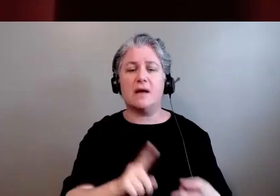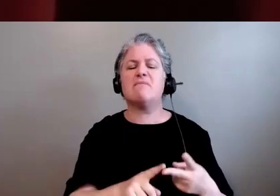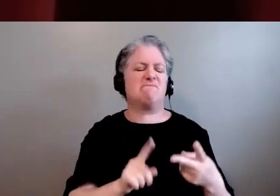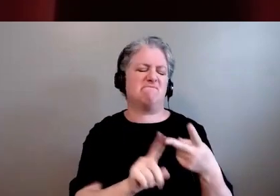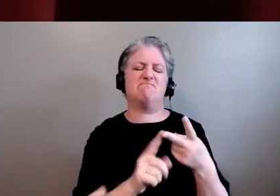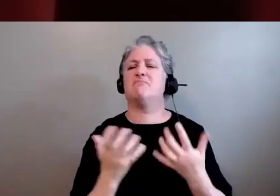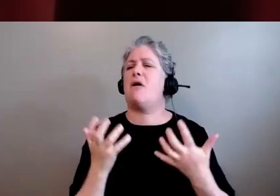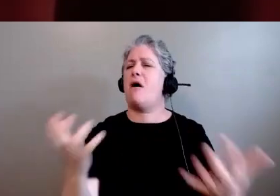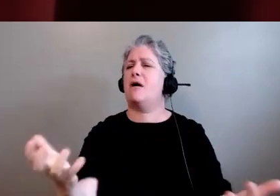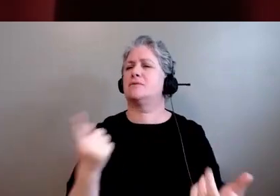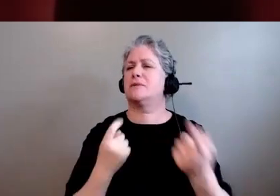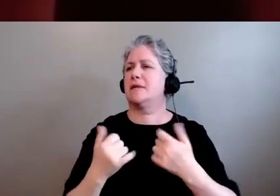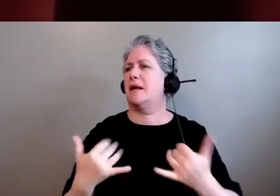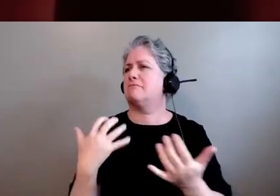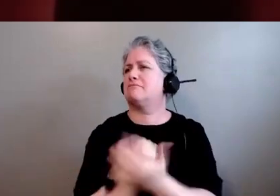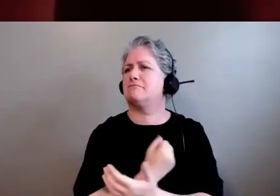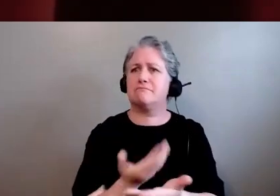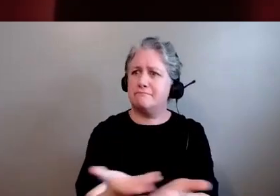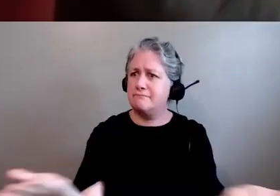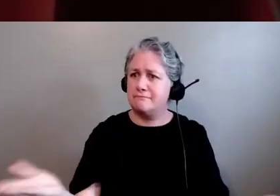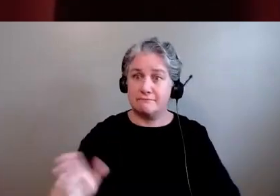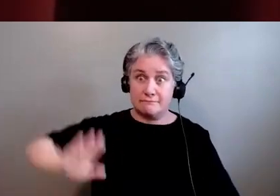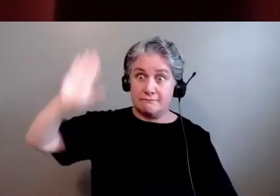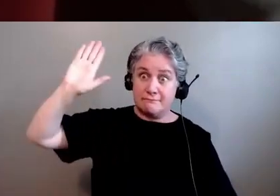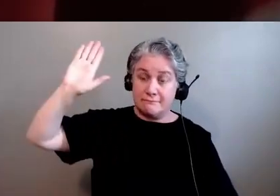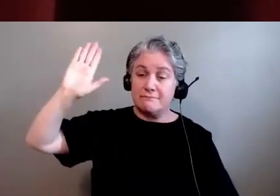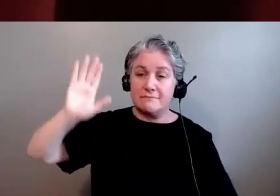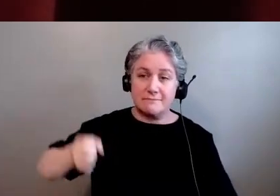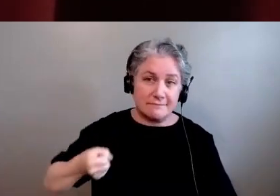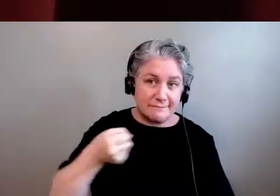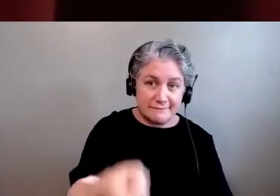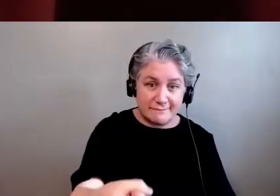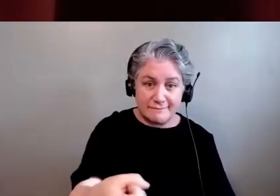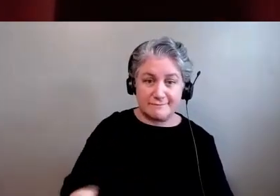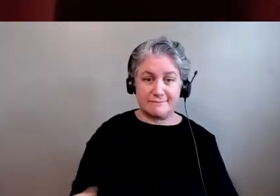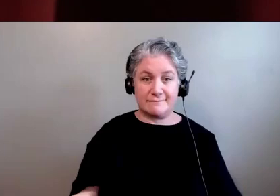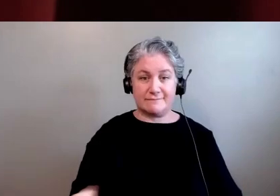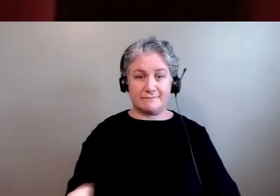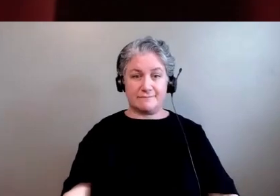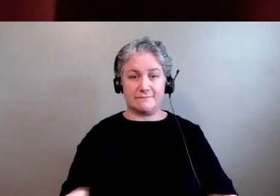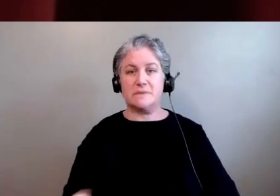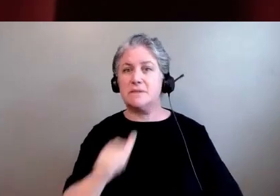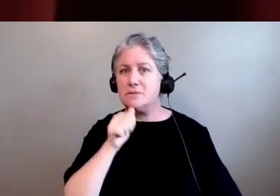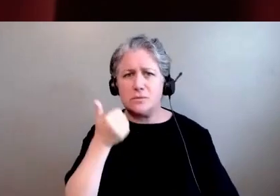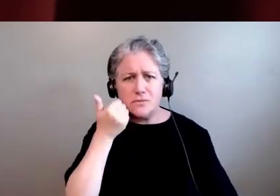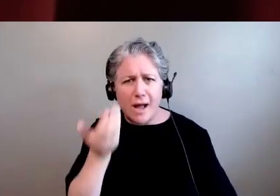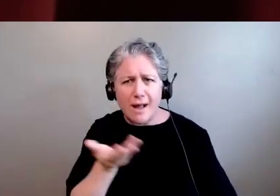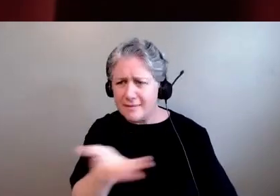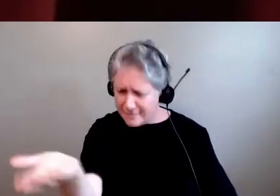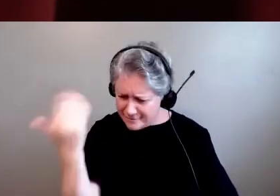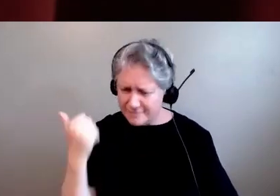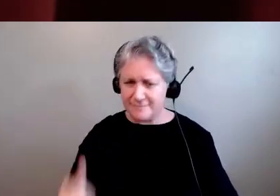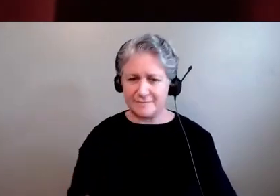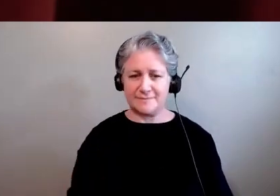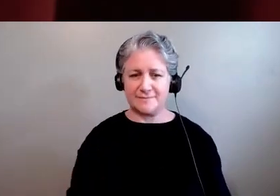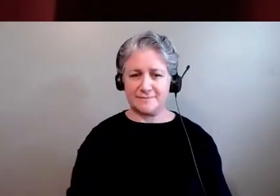audience questions right now to start with? Raise your hand and they'll bring you the speaker. Don't be shy.